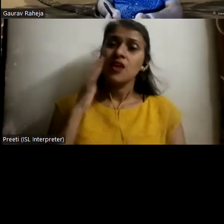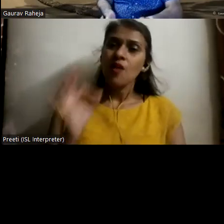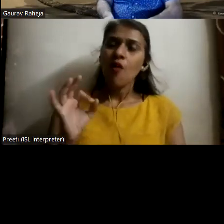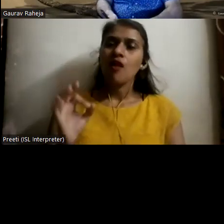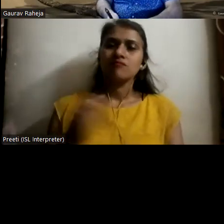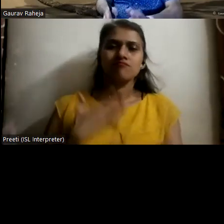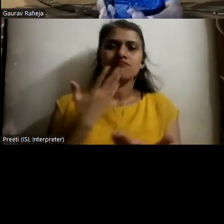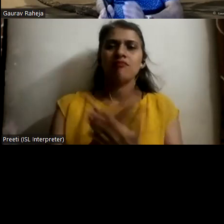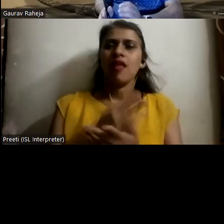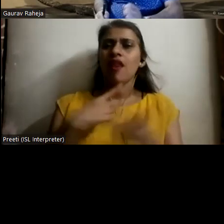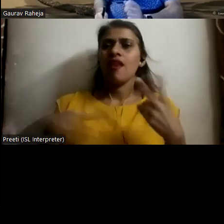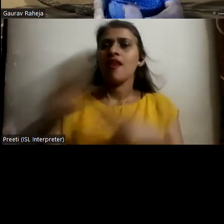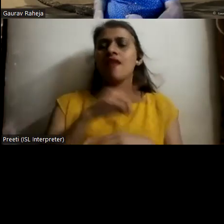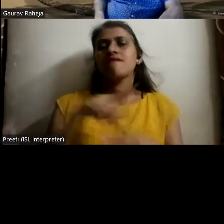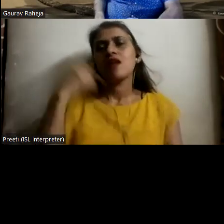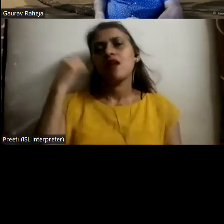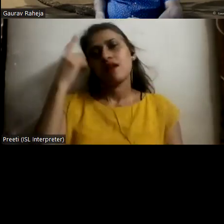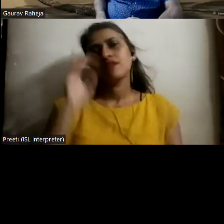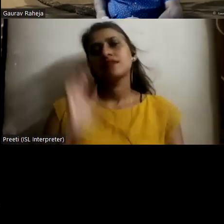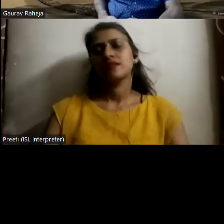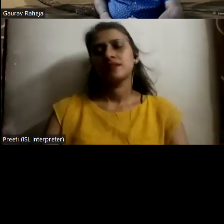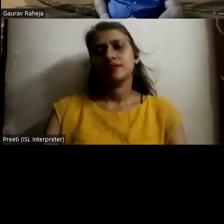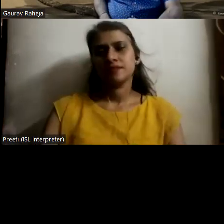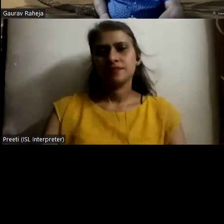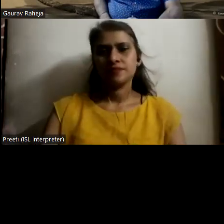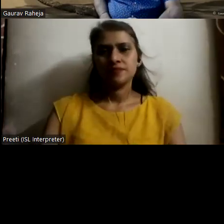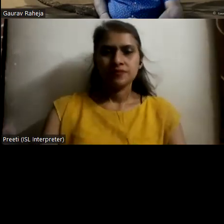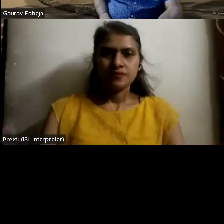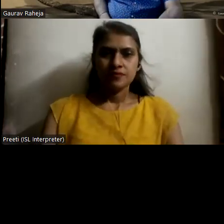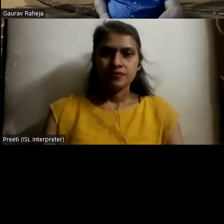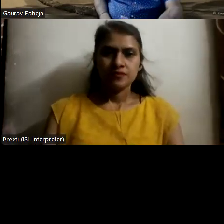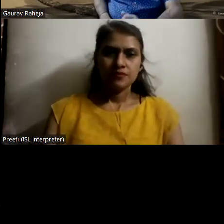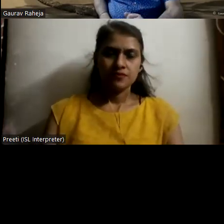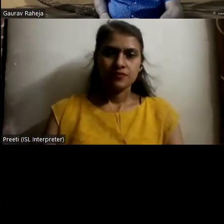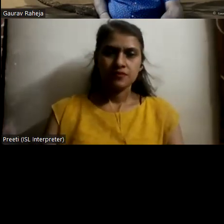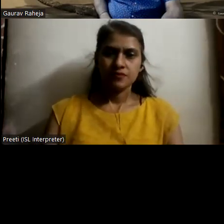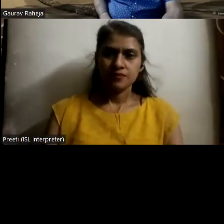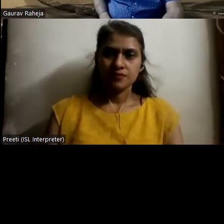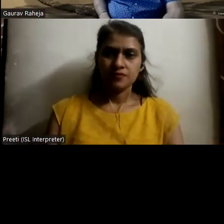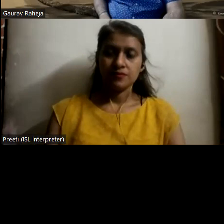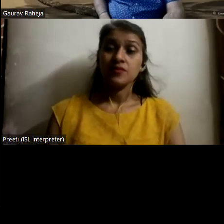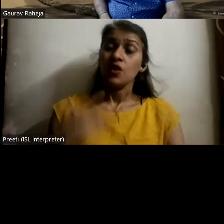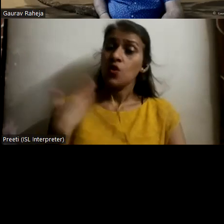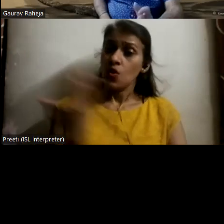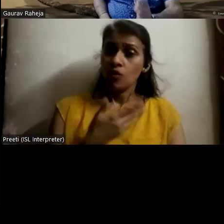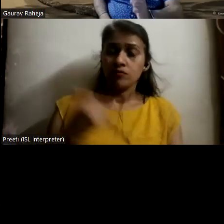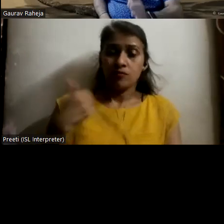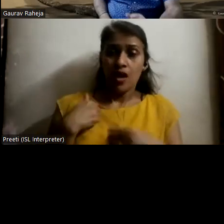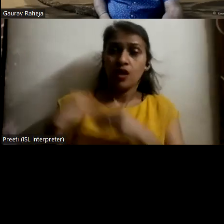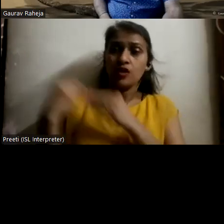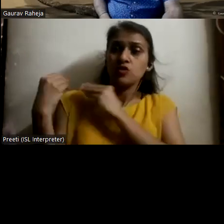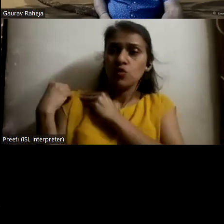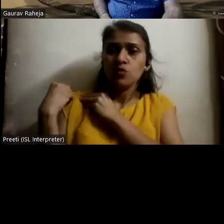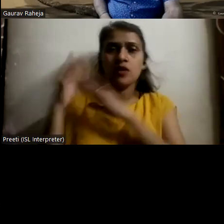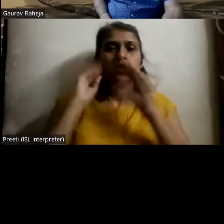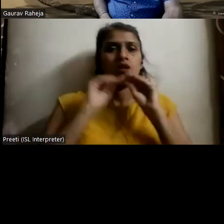contribute individually to the understanding of this. As we move forward, therefore, it's my duty to now inform you, one word that we